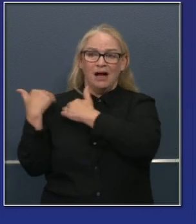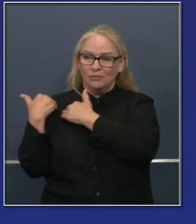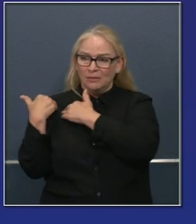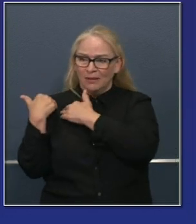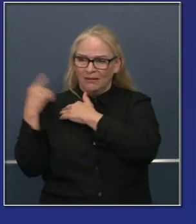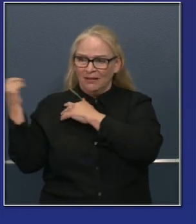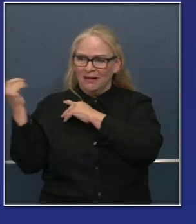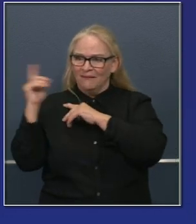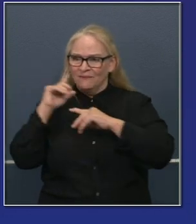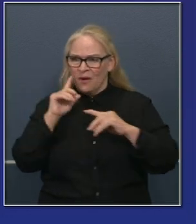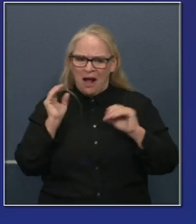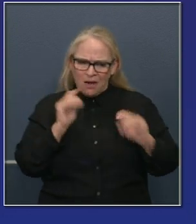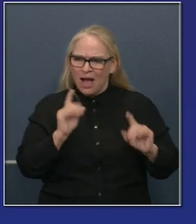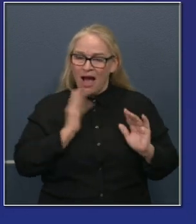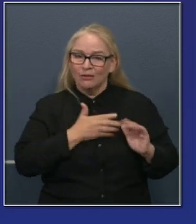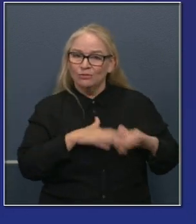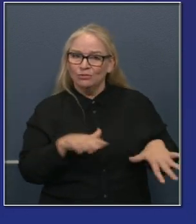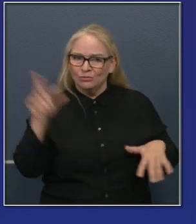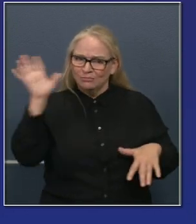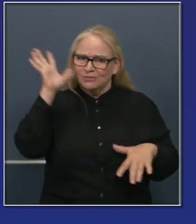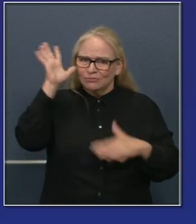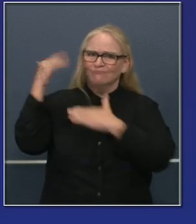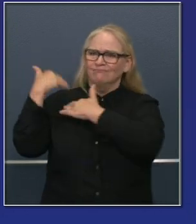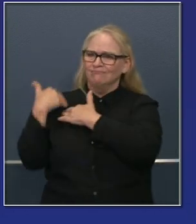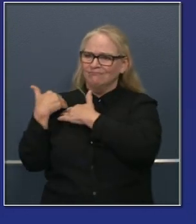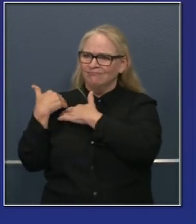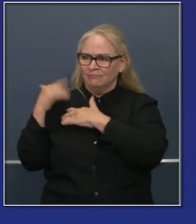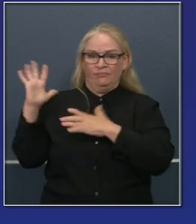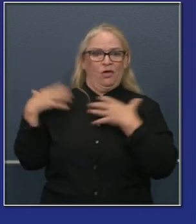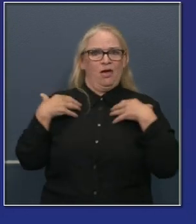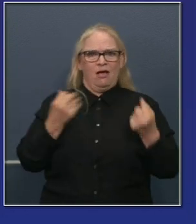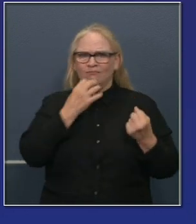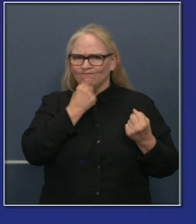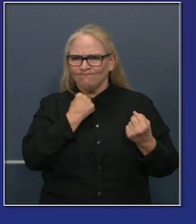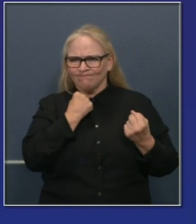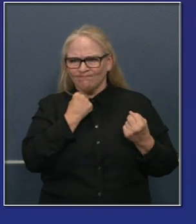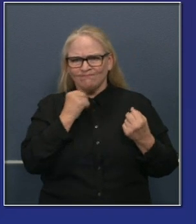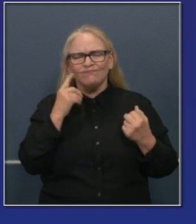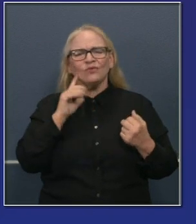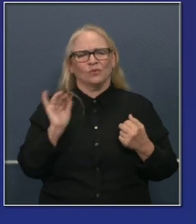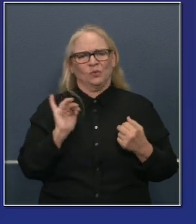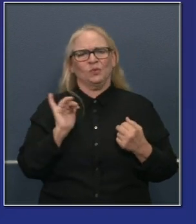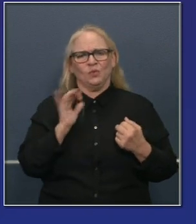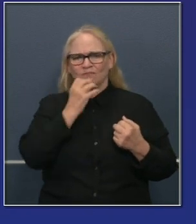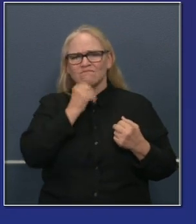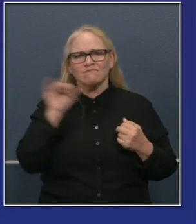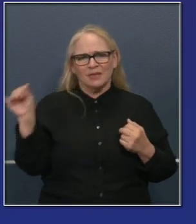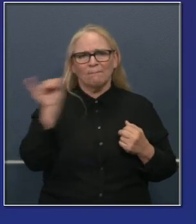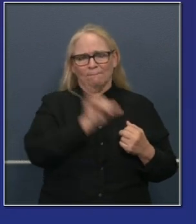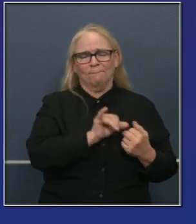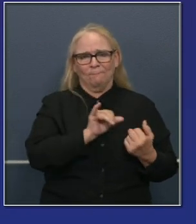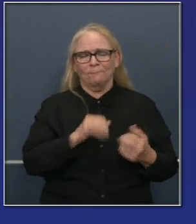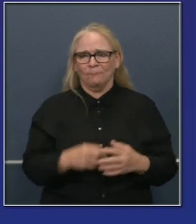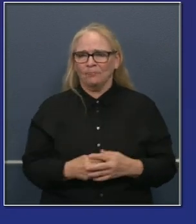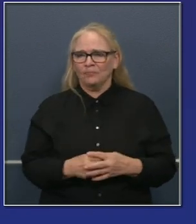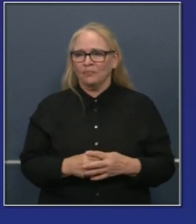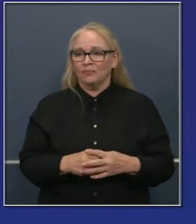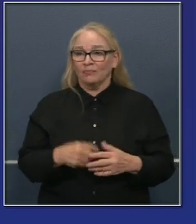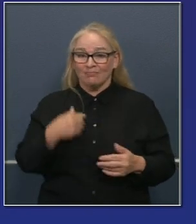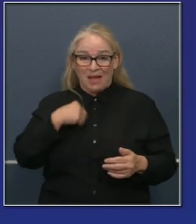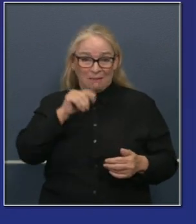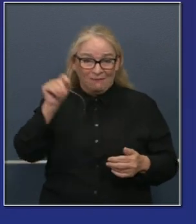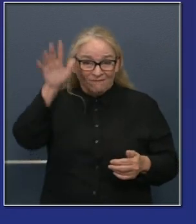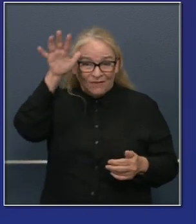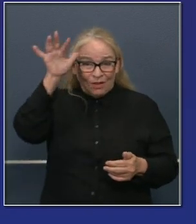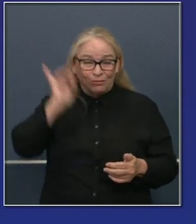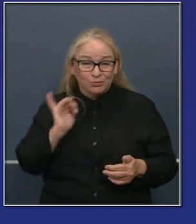our kids as well, and their health has to be considered as well. And I just offer that as a parent, but as someone who has